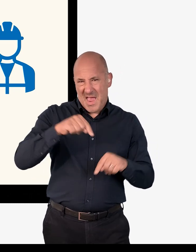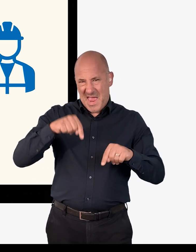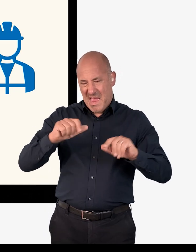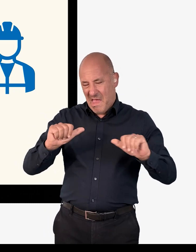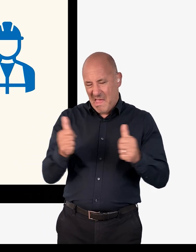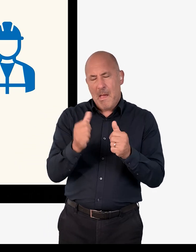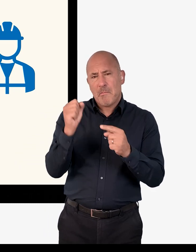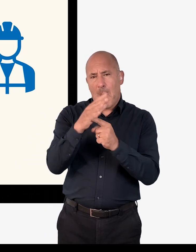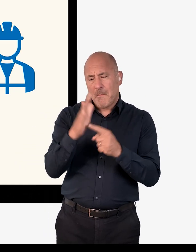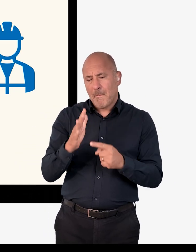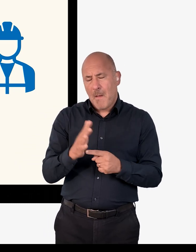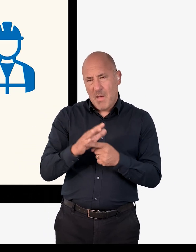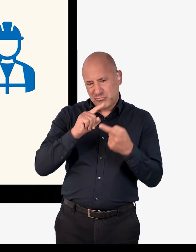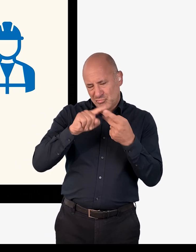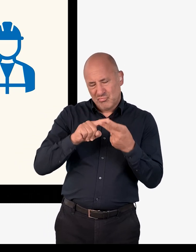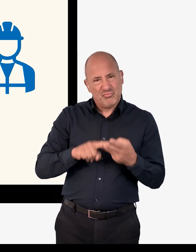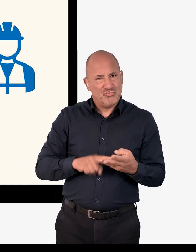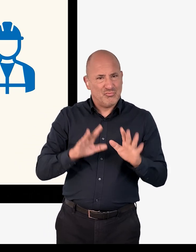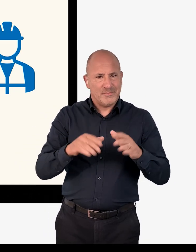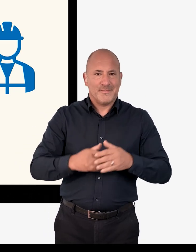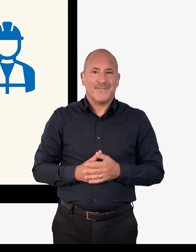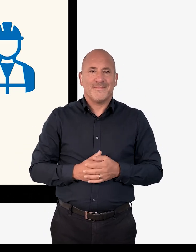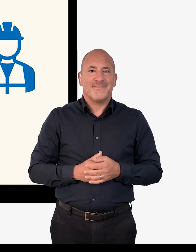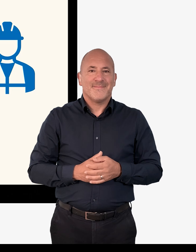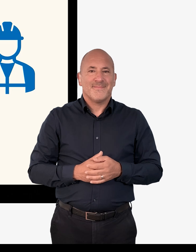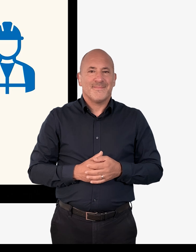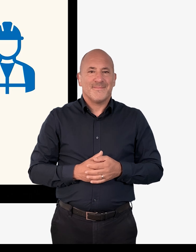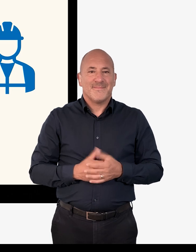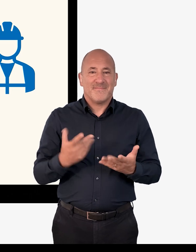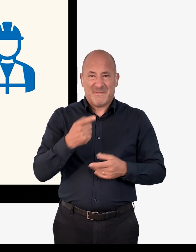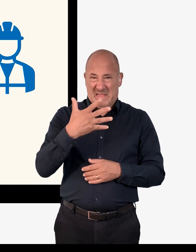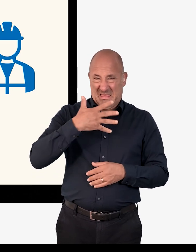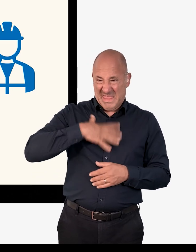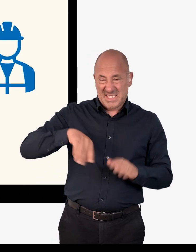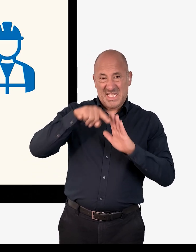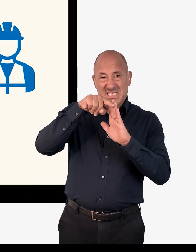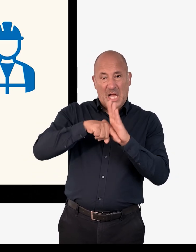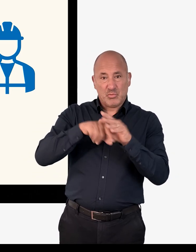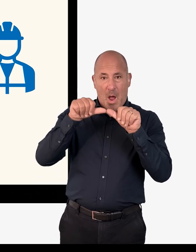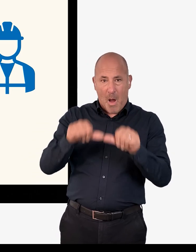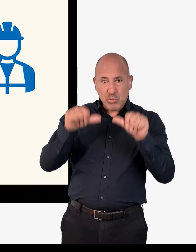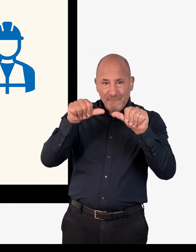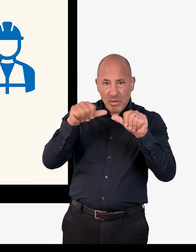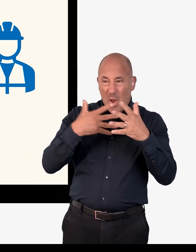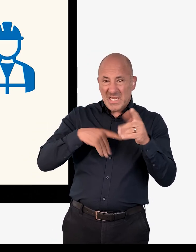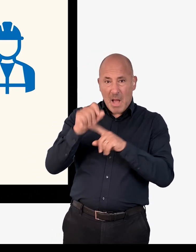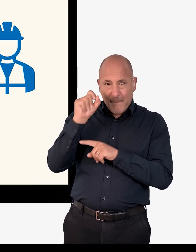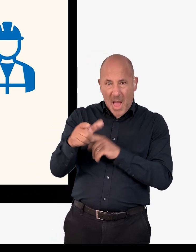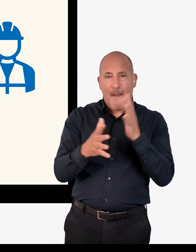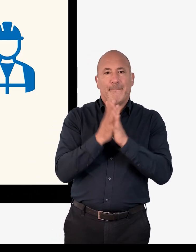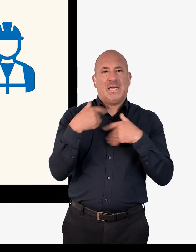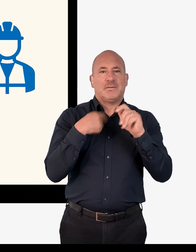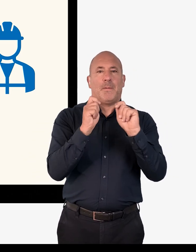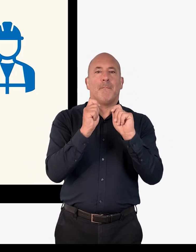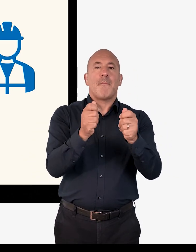I'm briefly going to go over some key points. Your project will be classed as a building project if